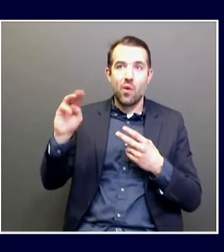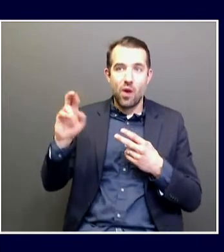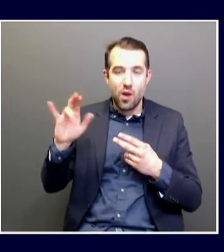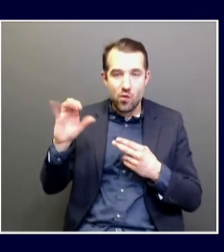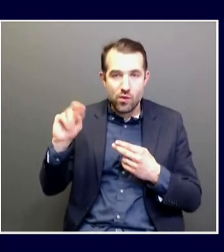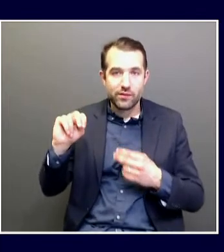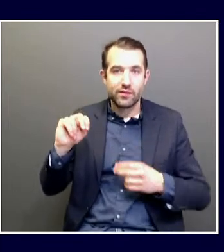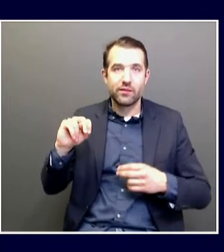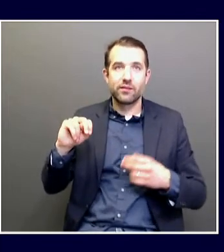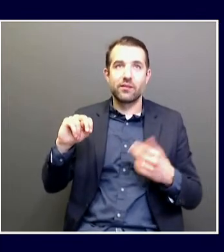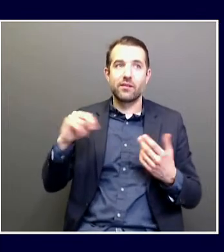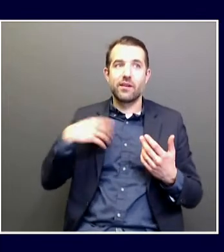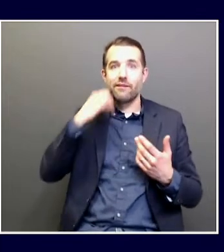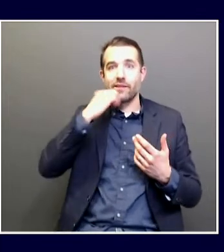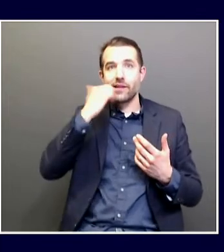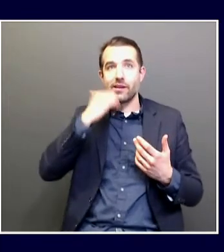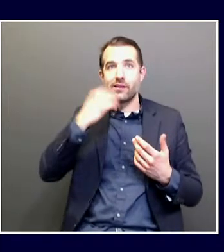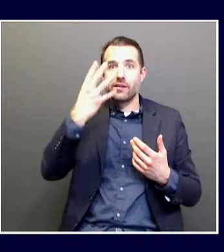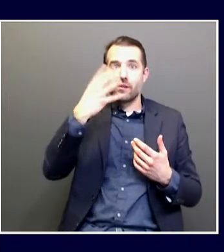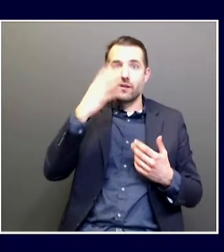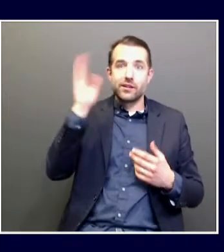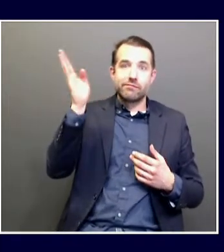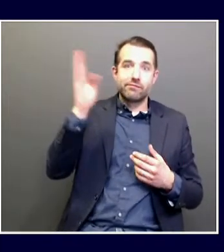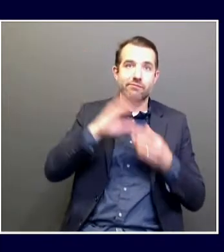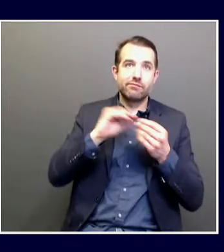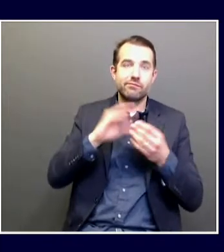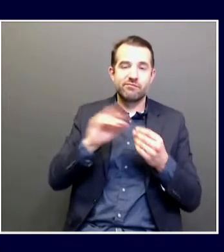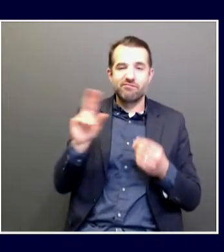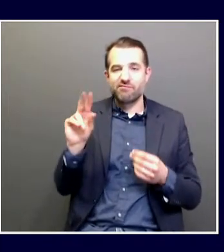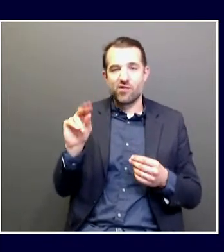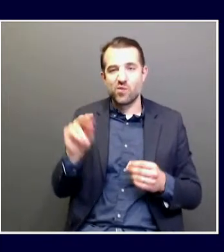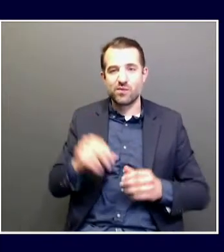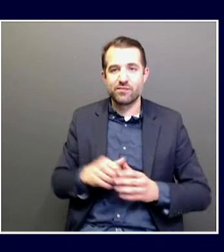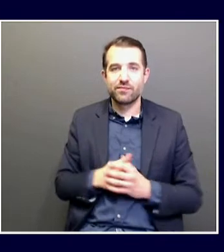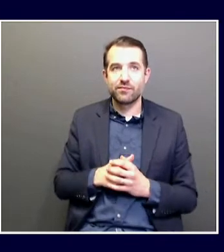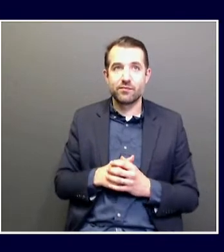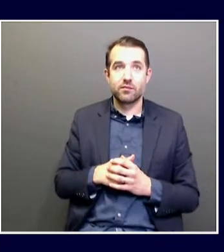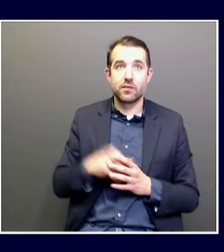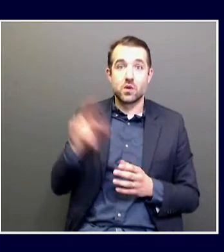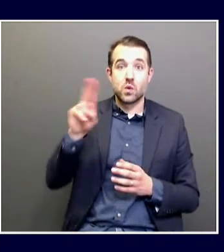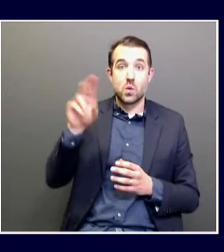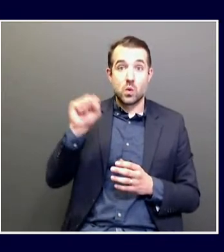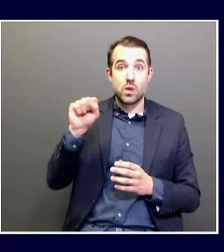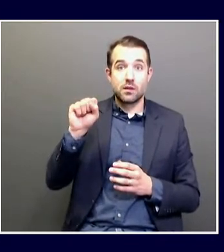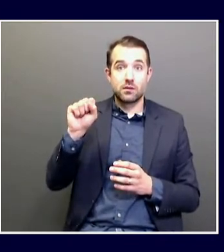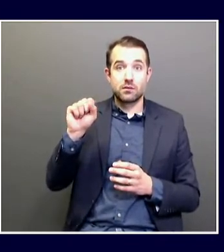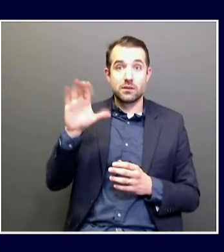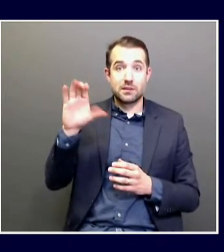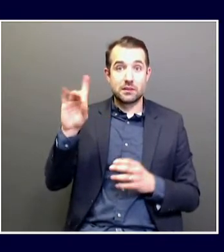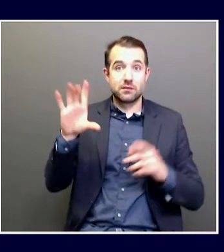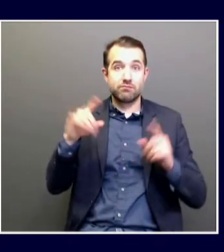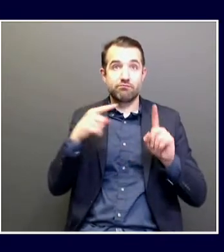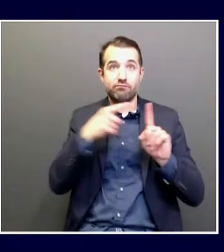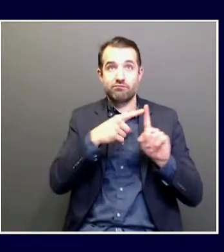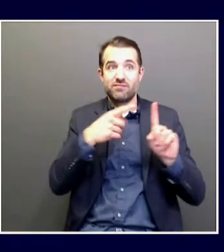case reporting. We're looking at it because I know the US CDC is looking at moving to a different operational